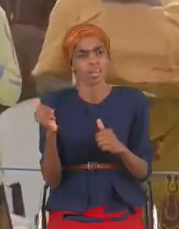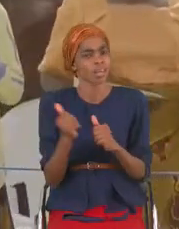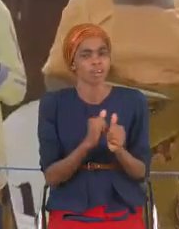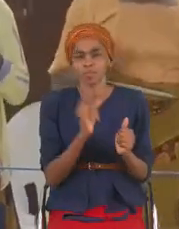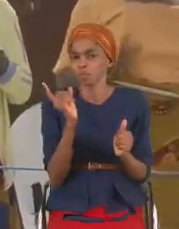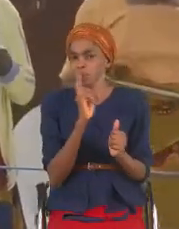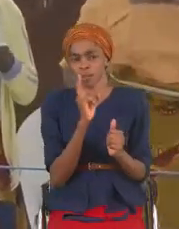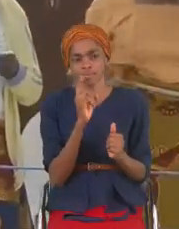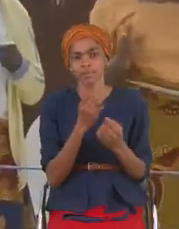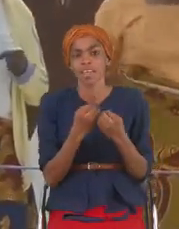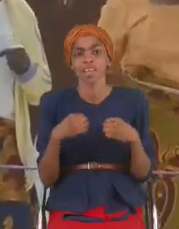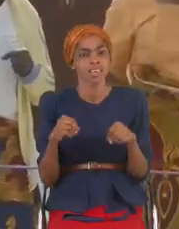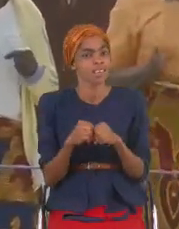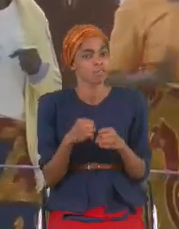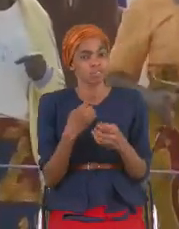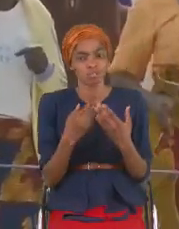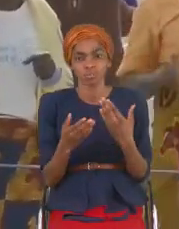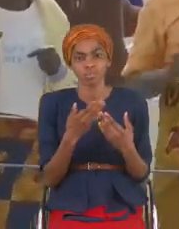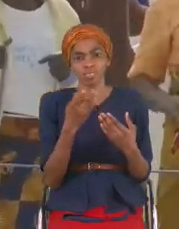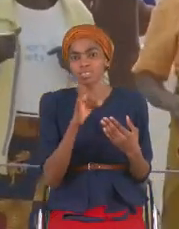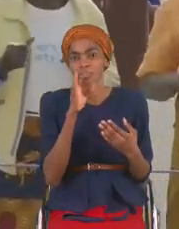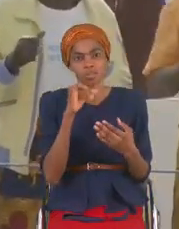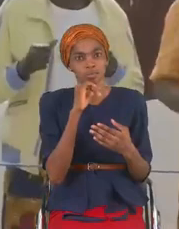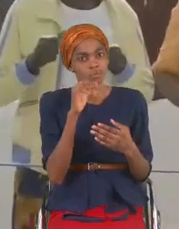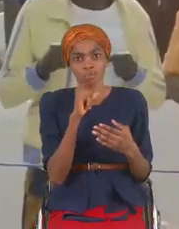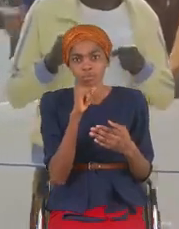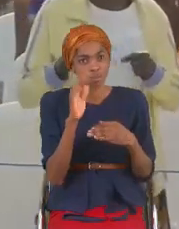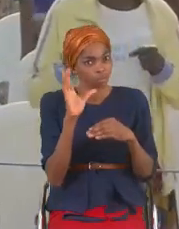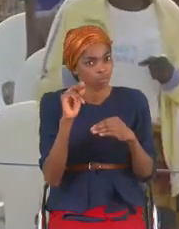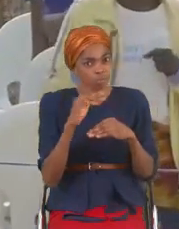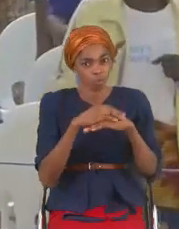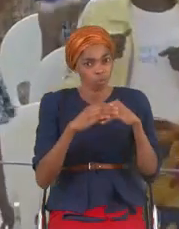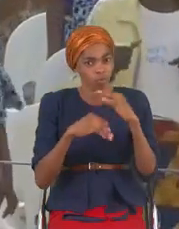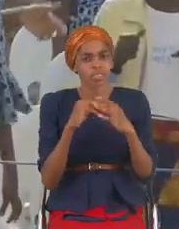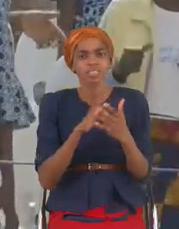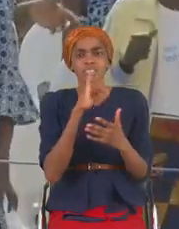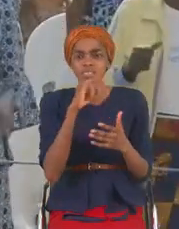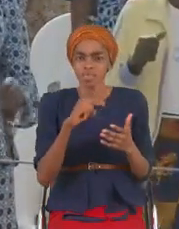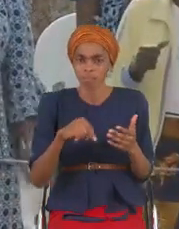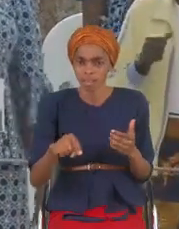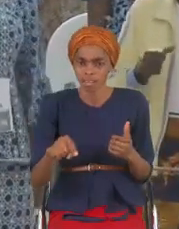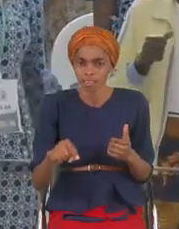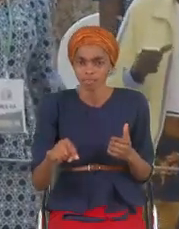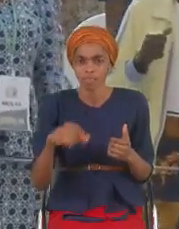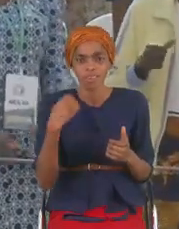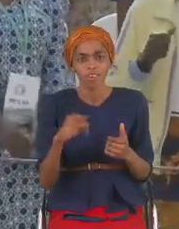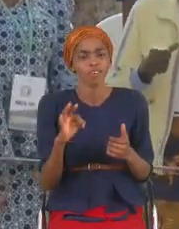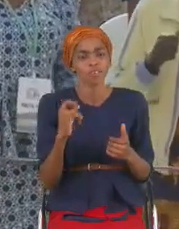everywhere, even though there is discomfort. That's the mark of an